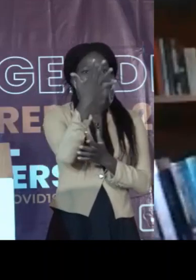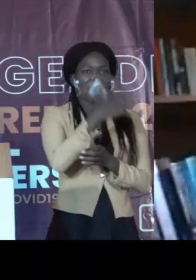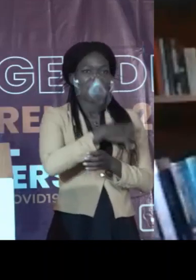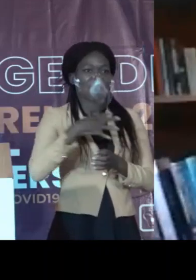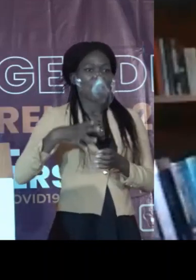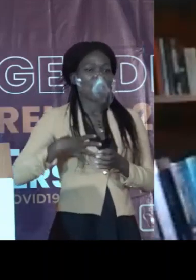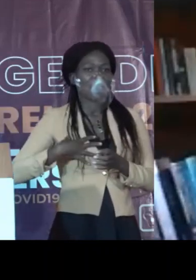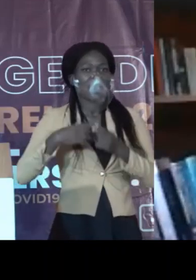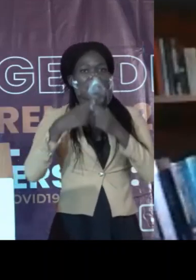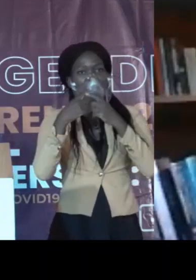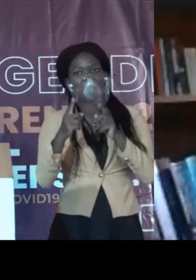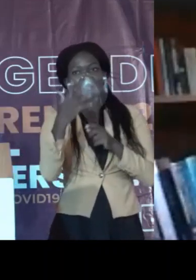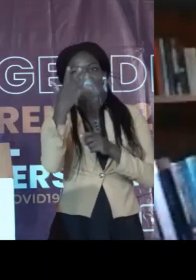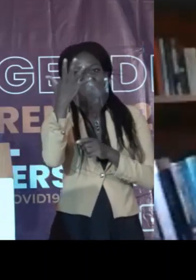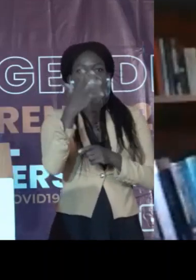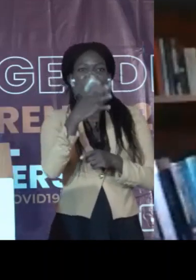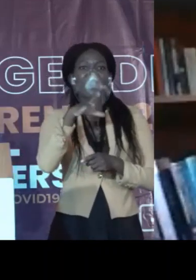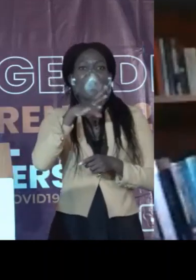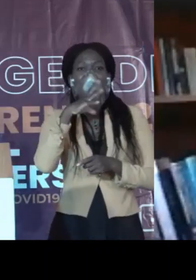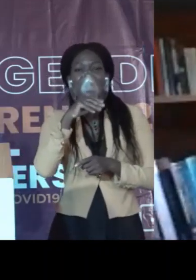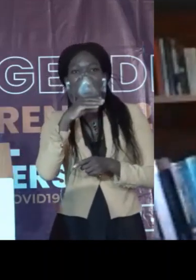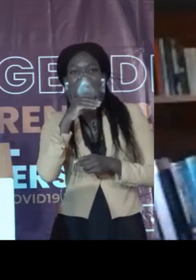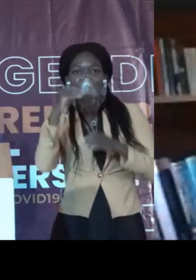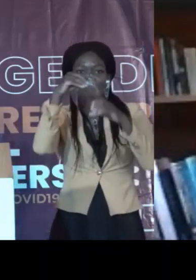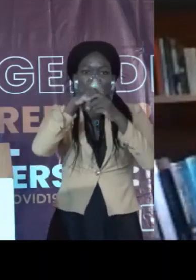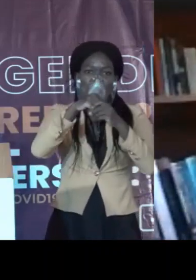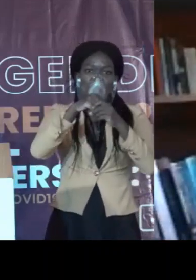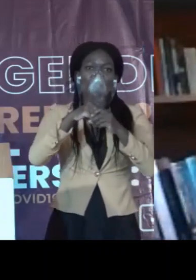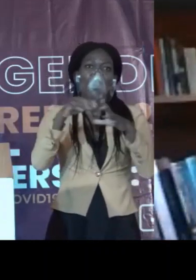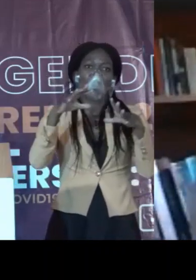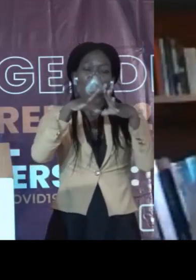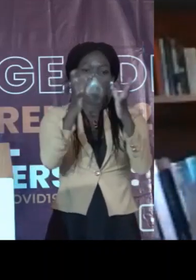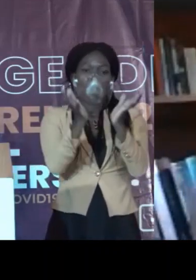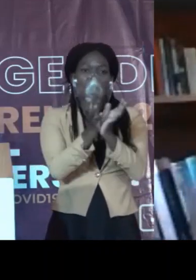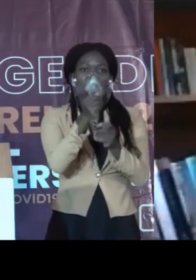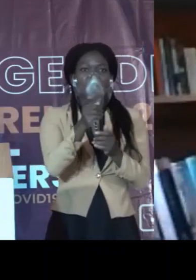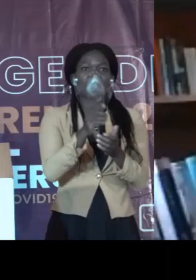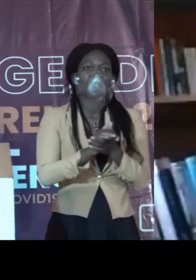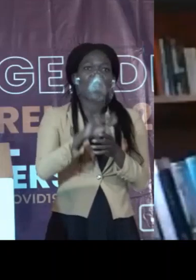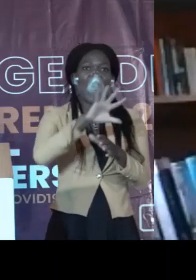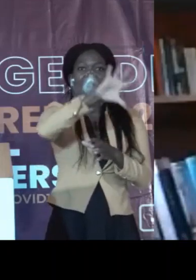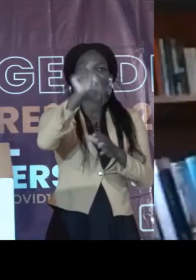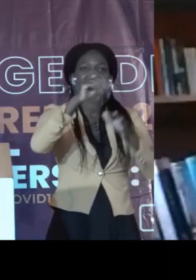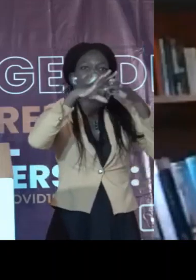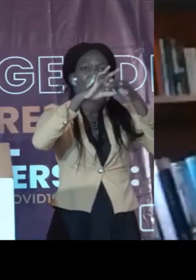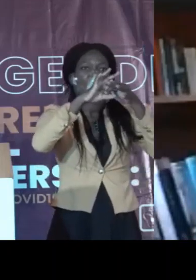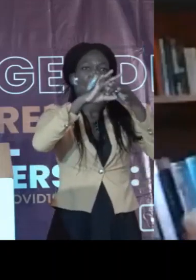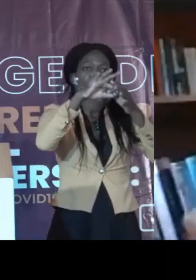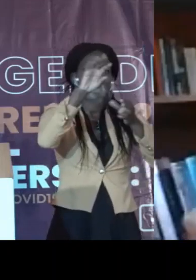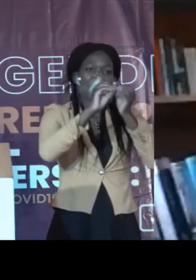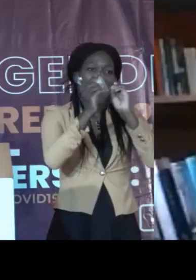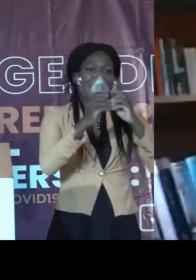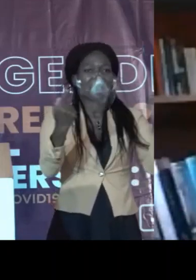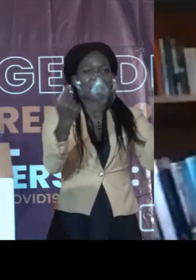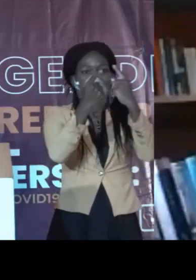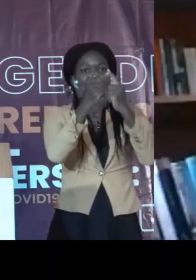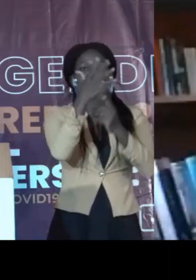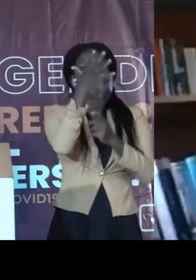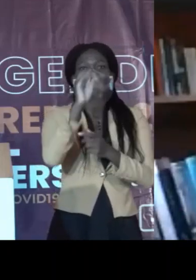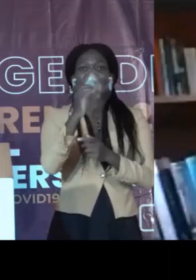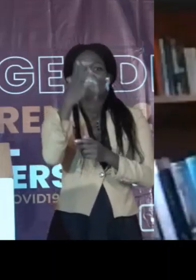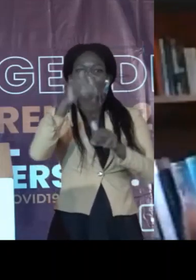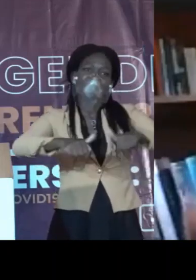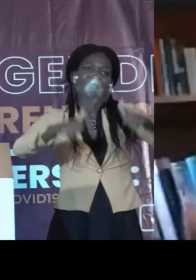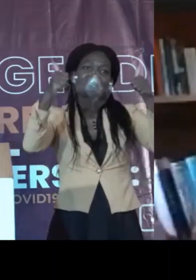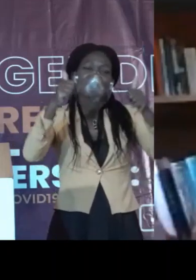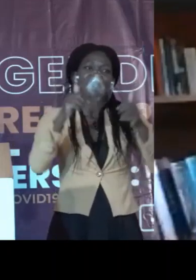5 men in the commission. That's the standard. So Africa should not go back to the 30%.